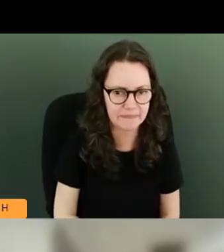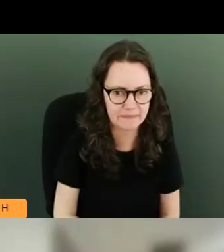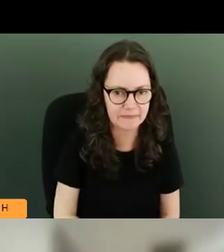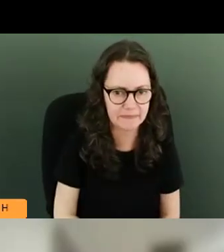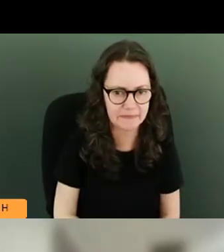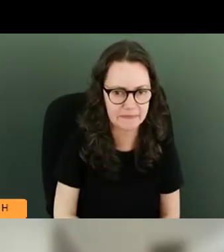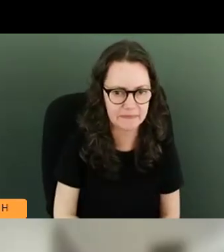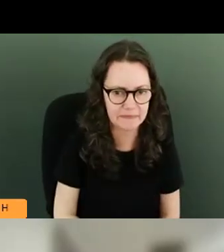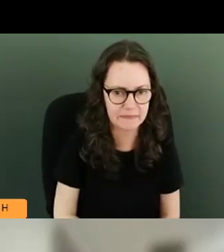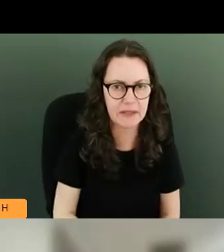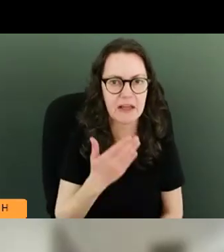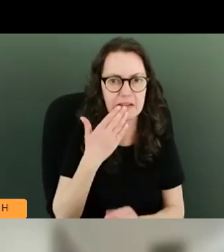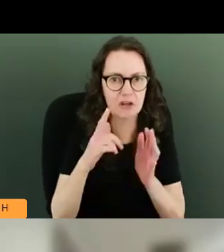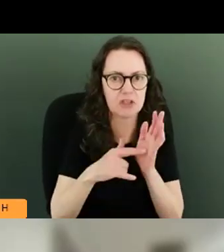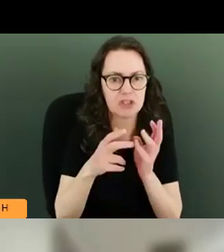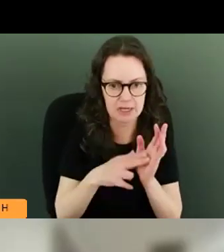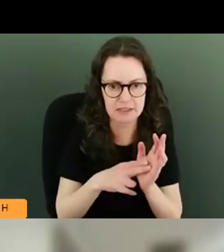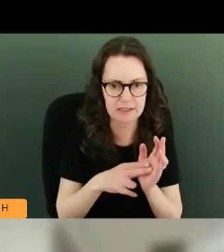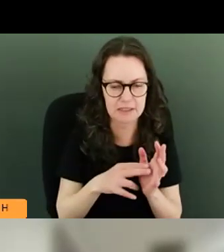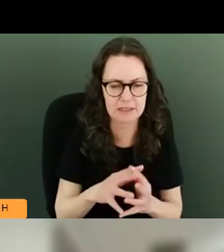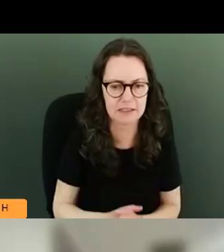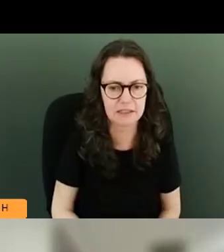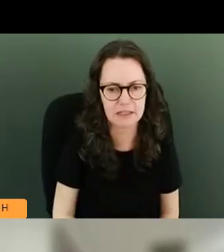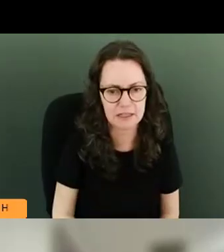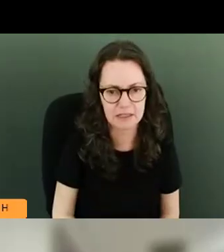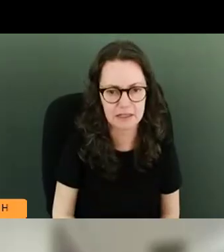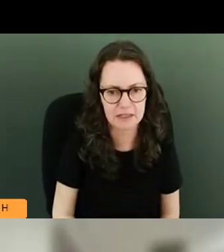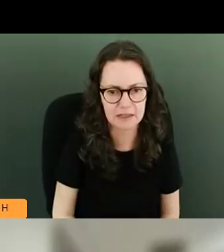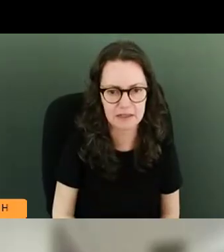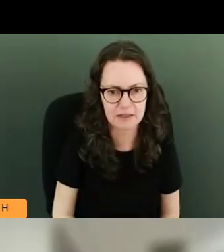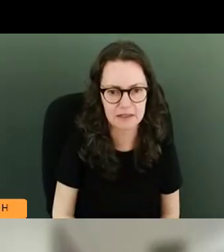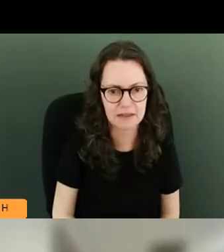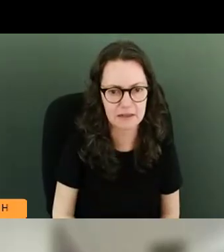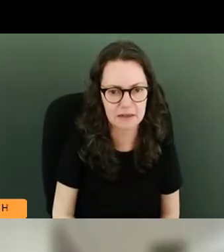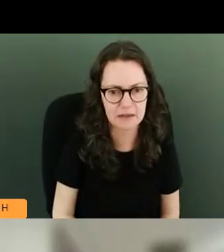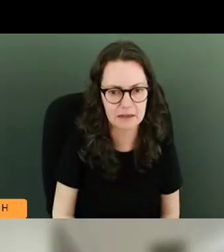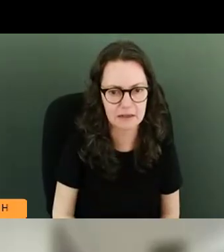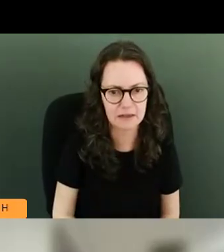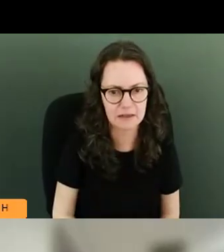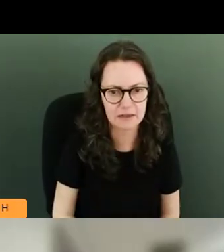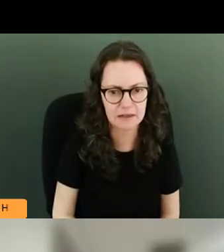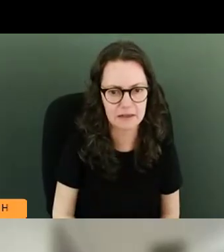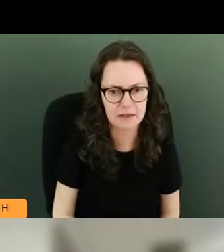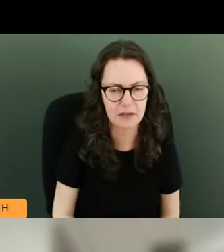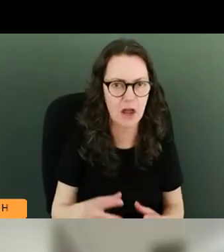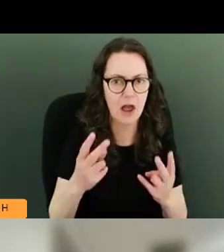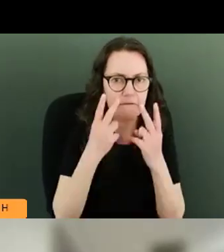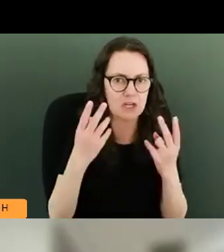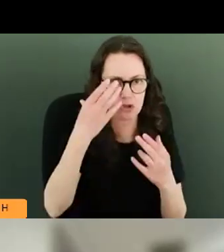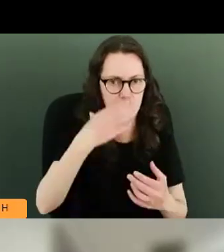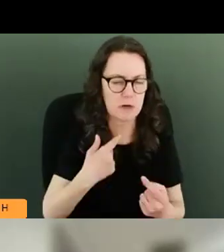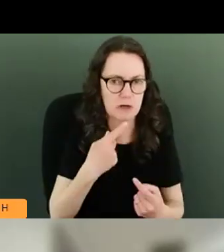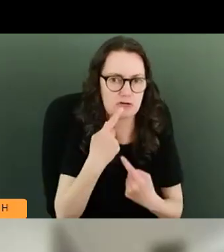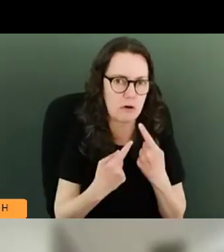Thanks, Jade. This is Layne speaking. A video description